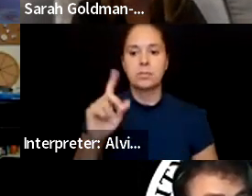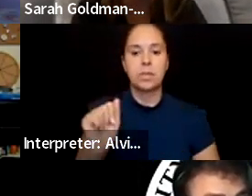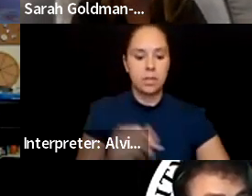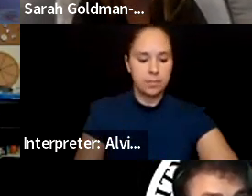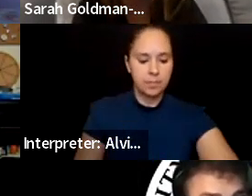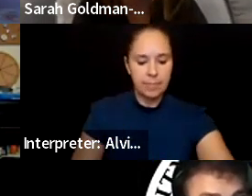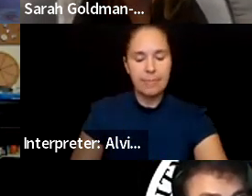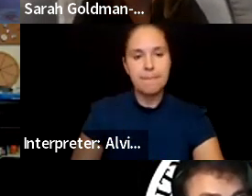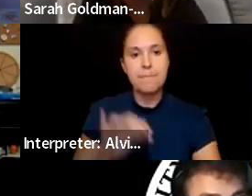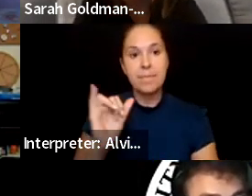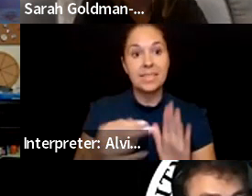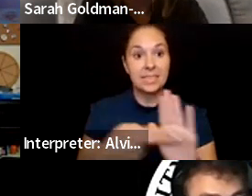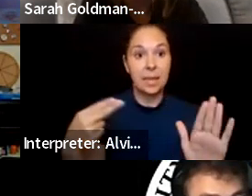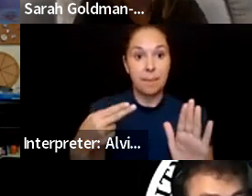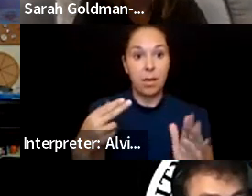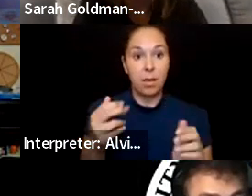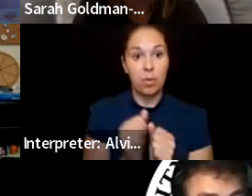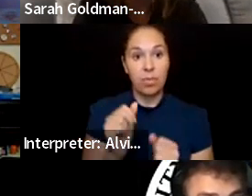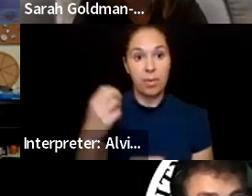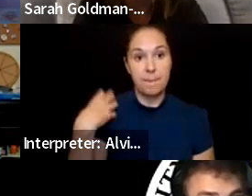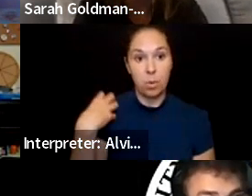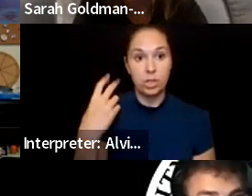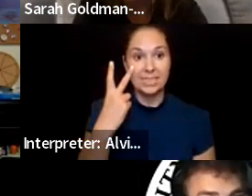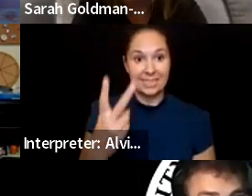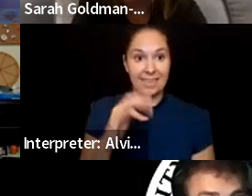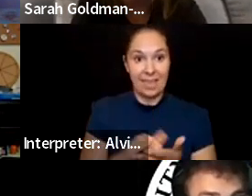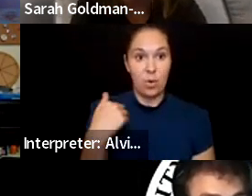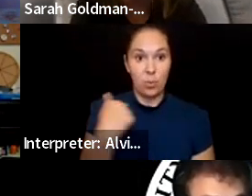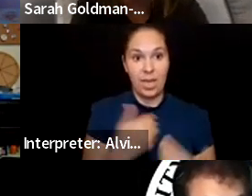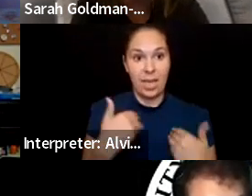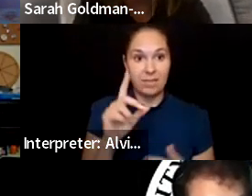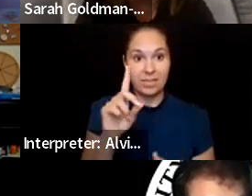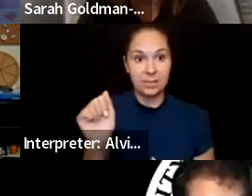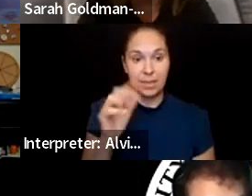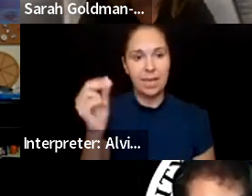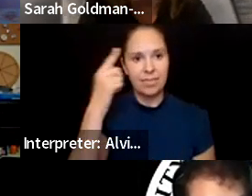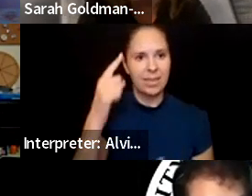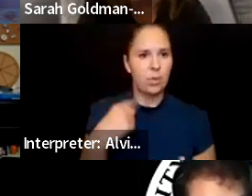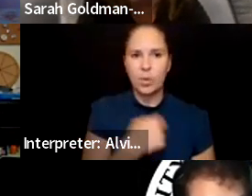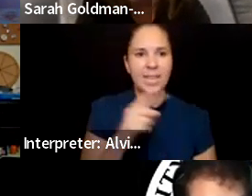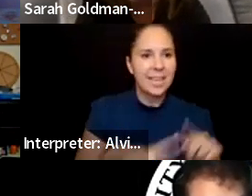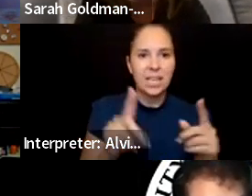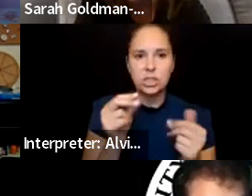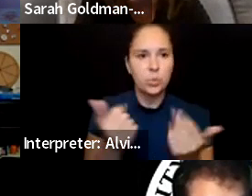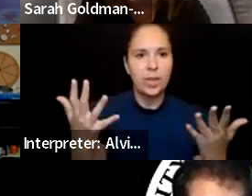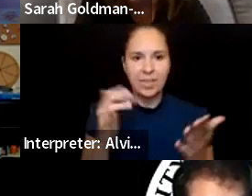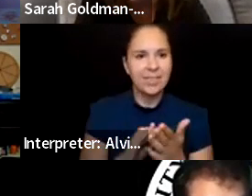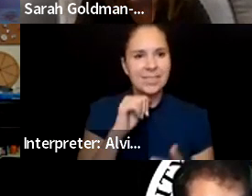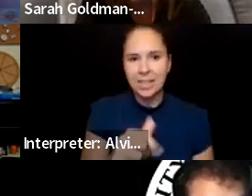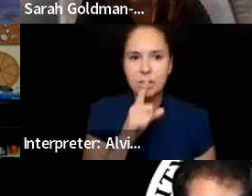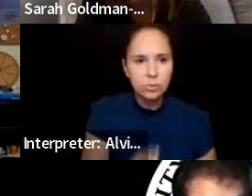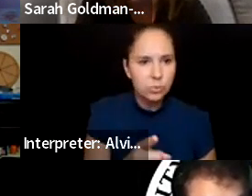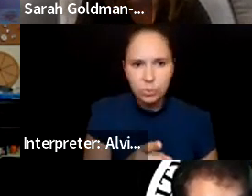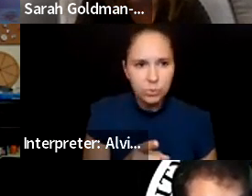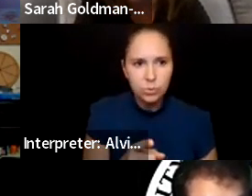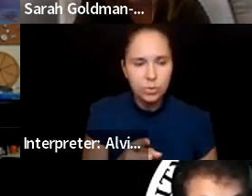the stigma with employers seeing that we have a disability and thinking we can't do anything. That's not the case.